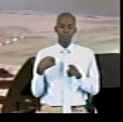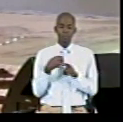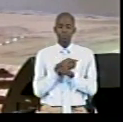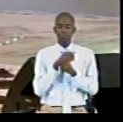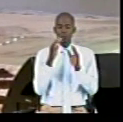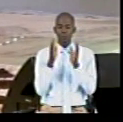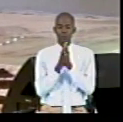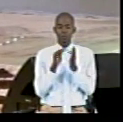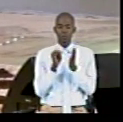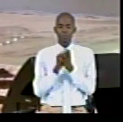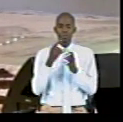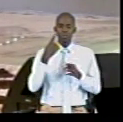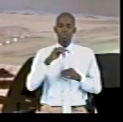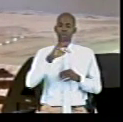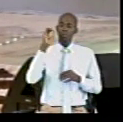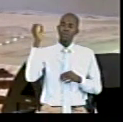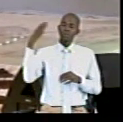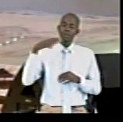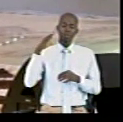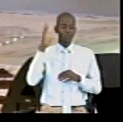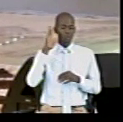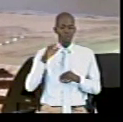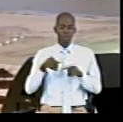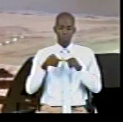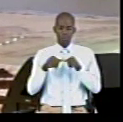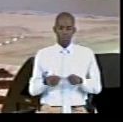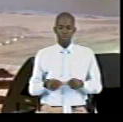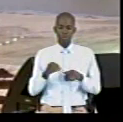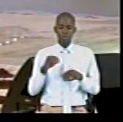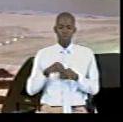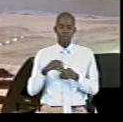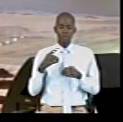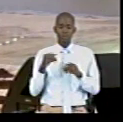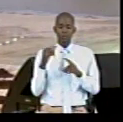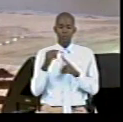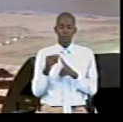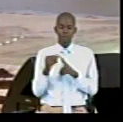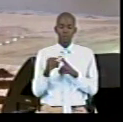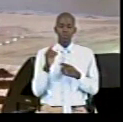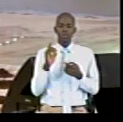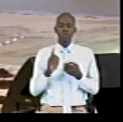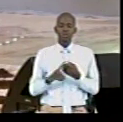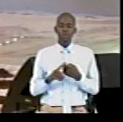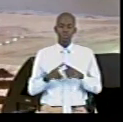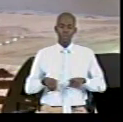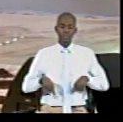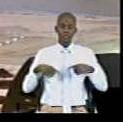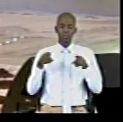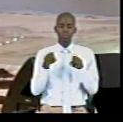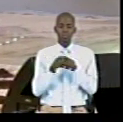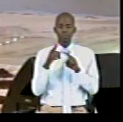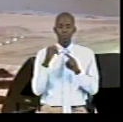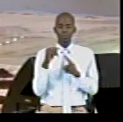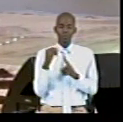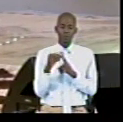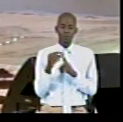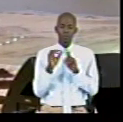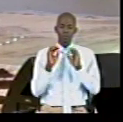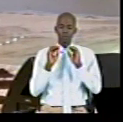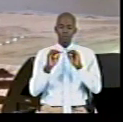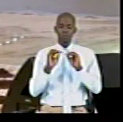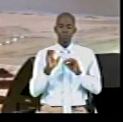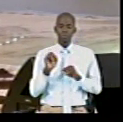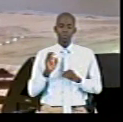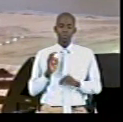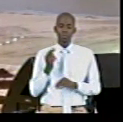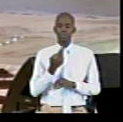grace to abide in the word, to live like the word teaches us,